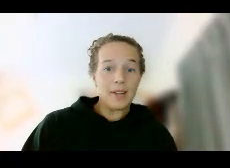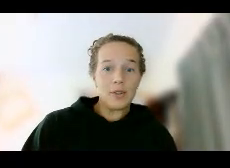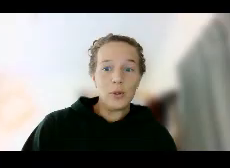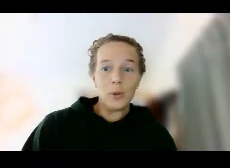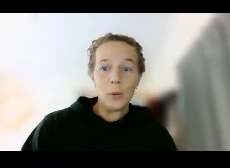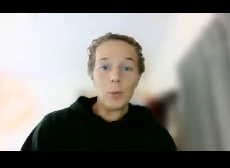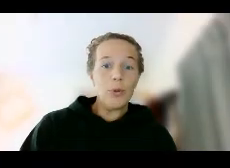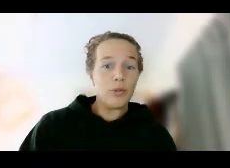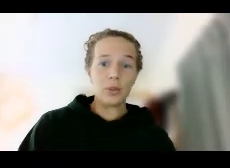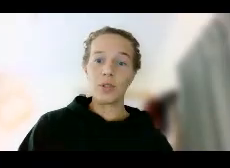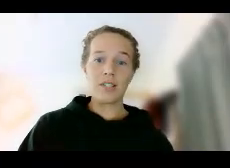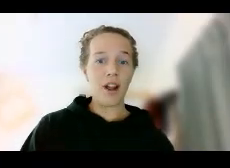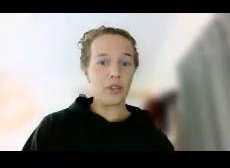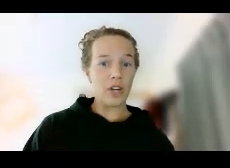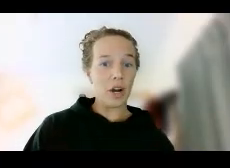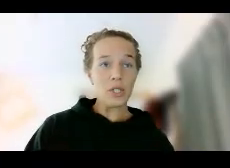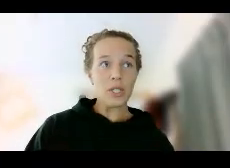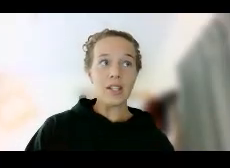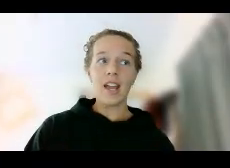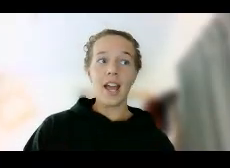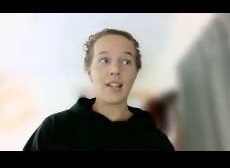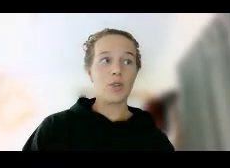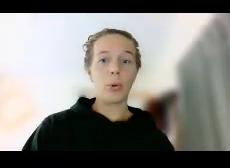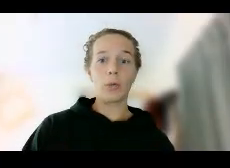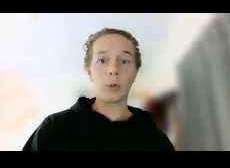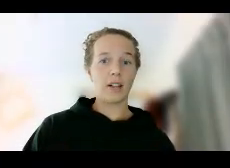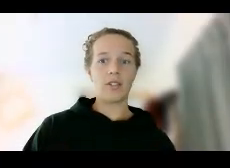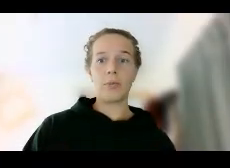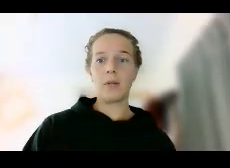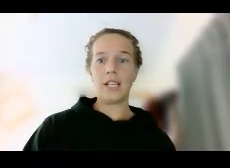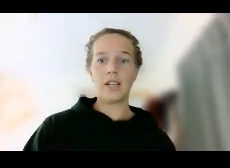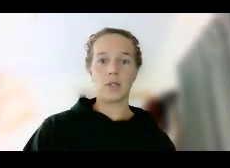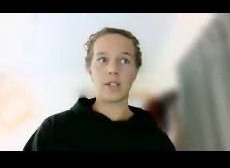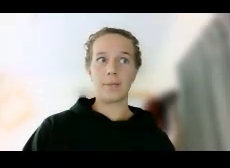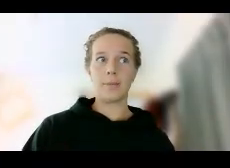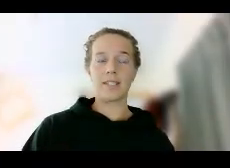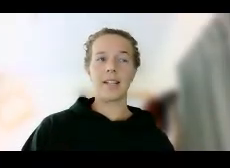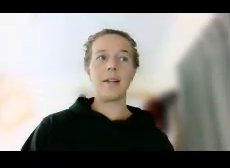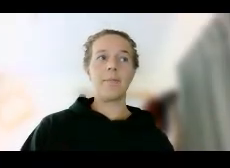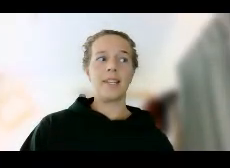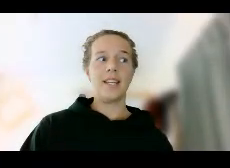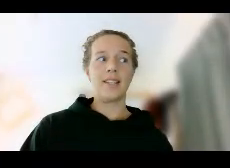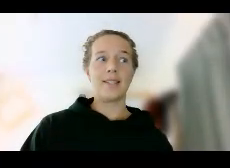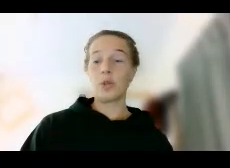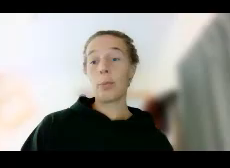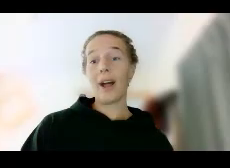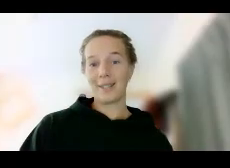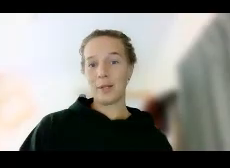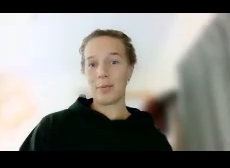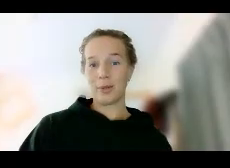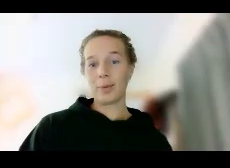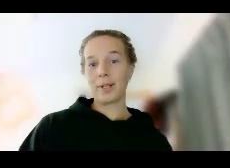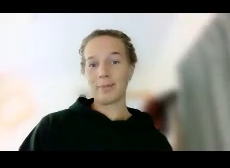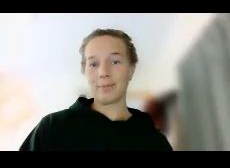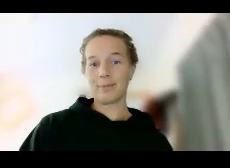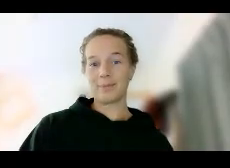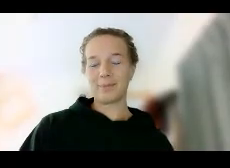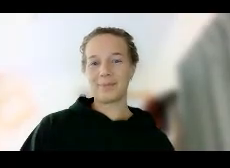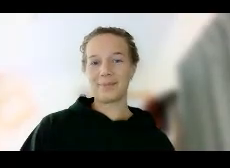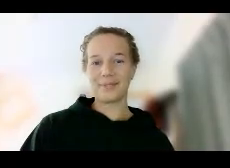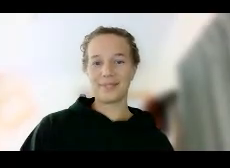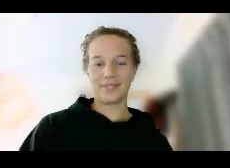way, helping to move nutrients around in our oceans and support productive marine ecosystems. It's surprisingly important